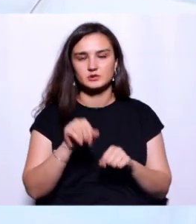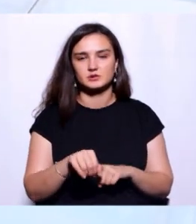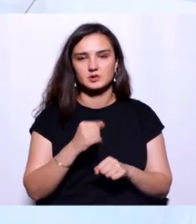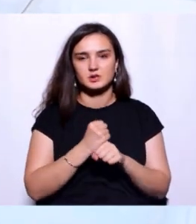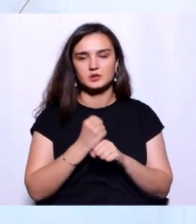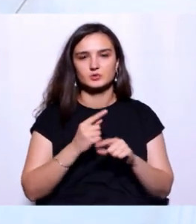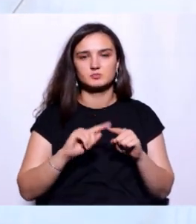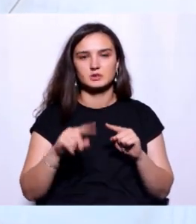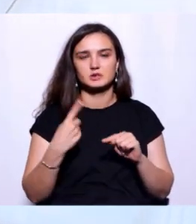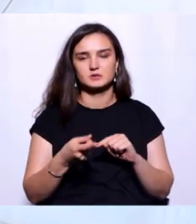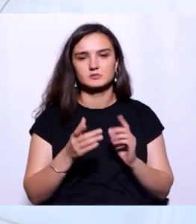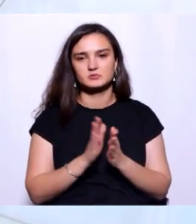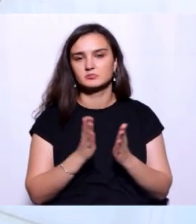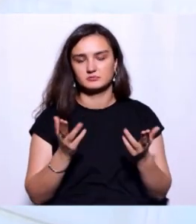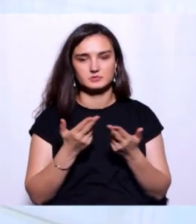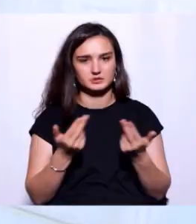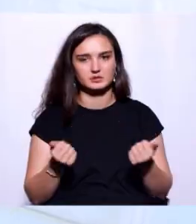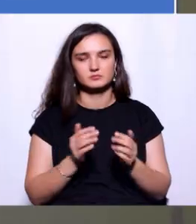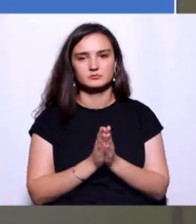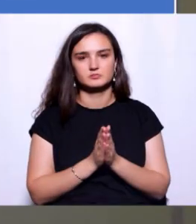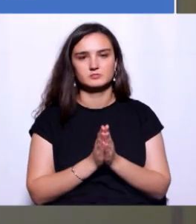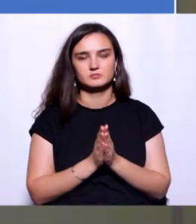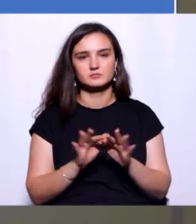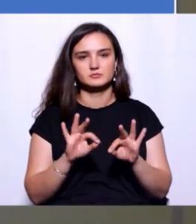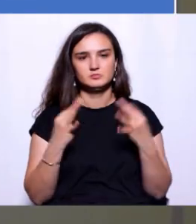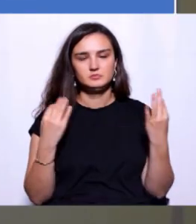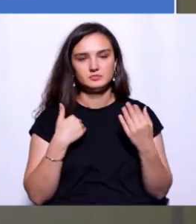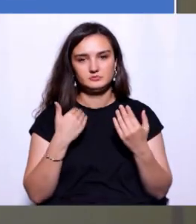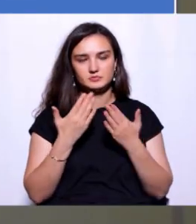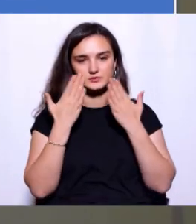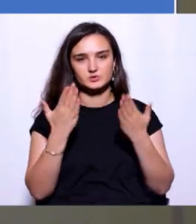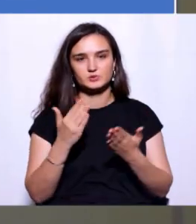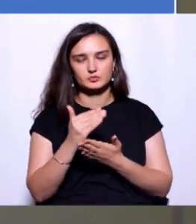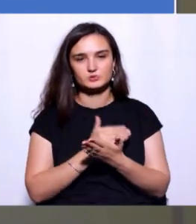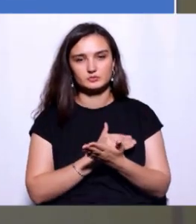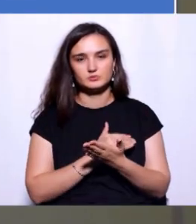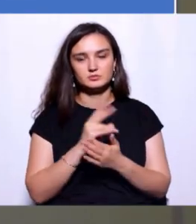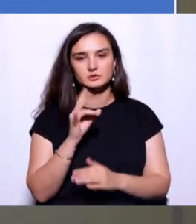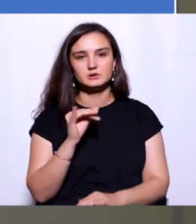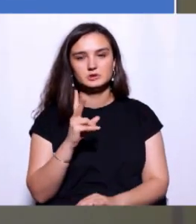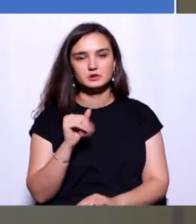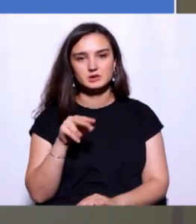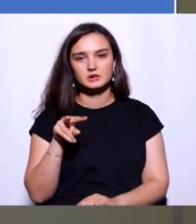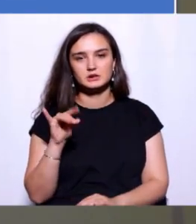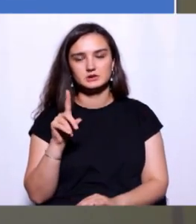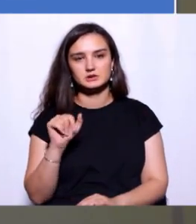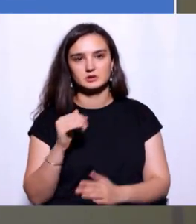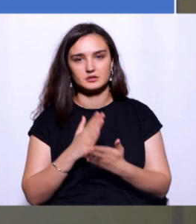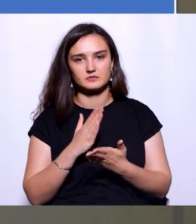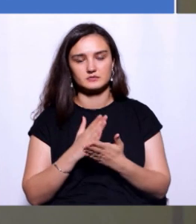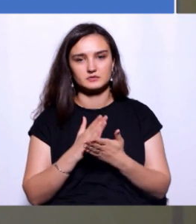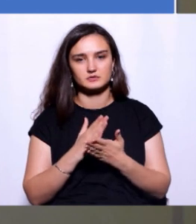the next one for me? For sure. Let me read firstly. Nick and Lisa have